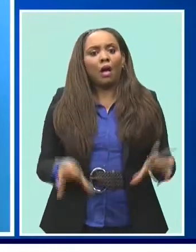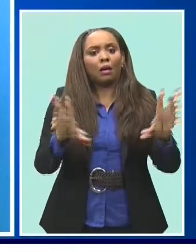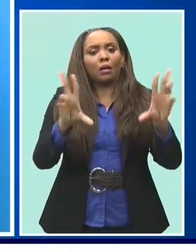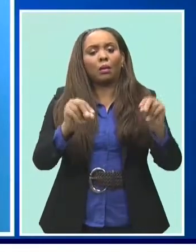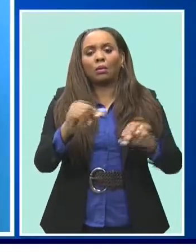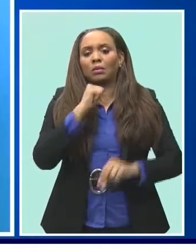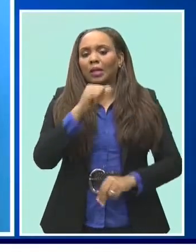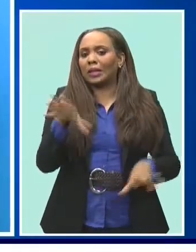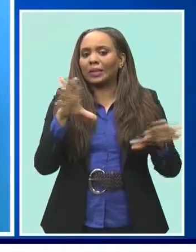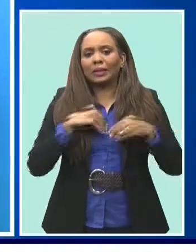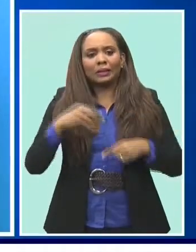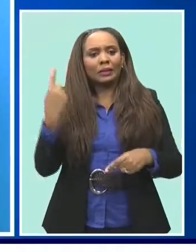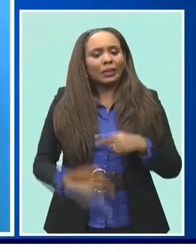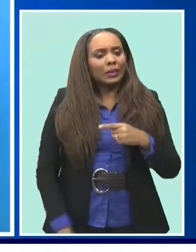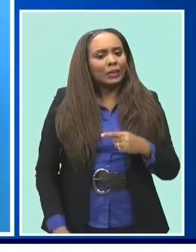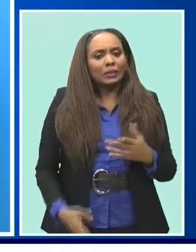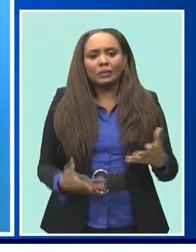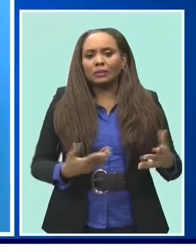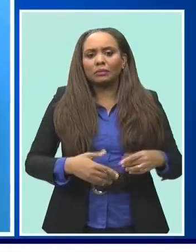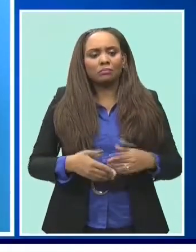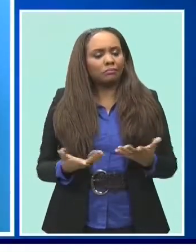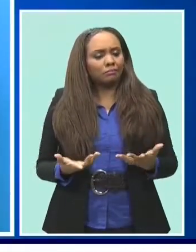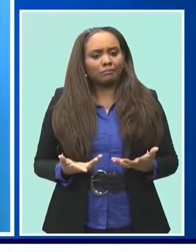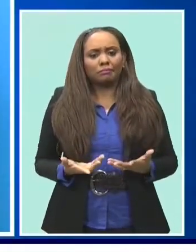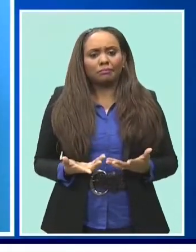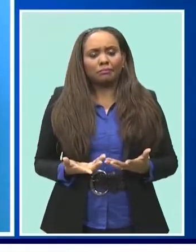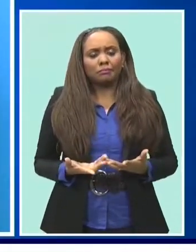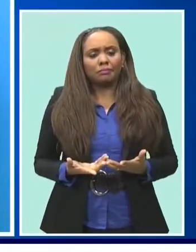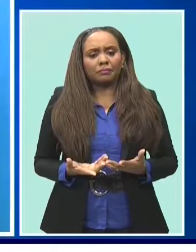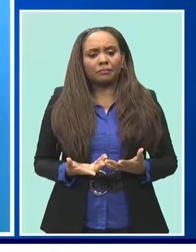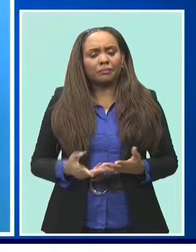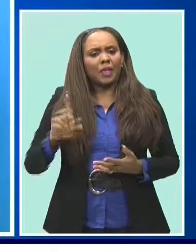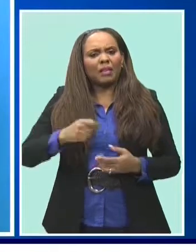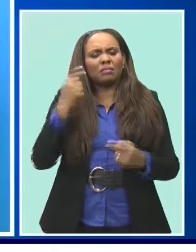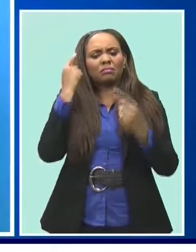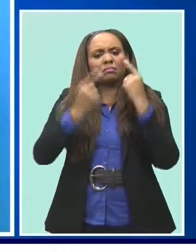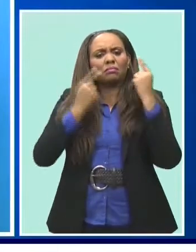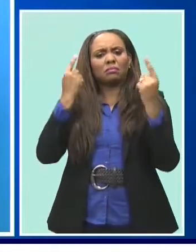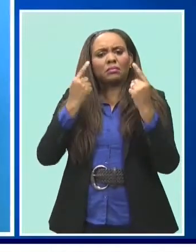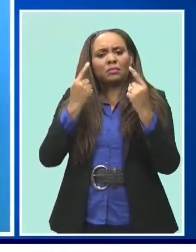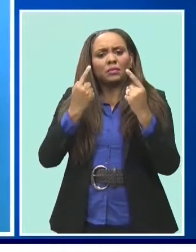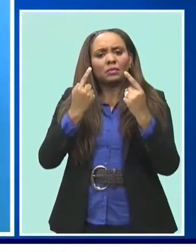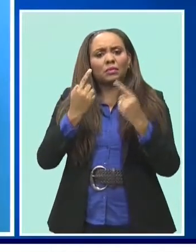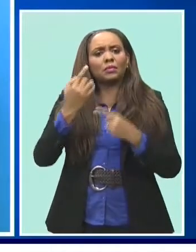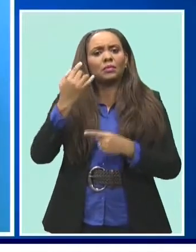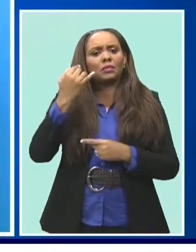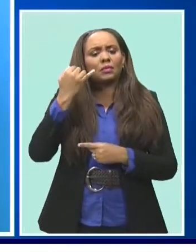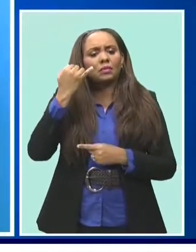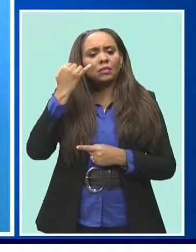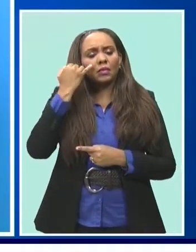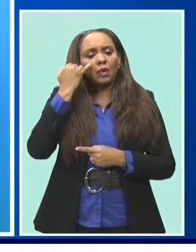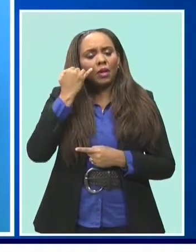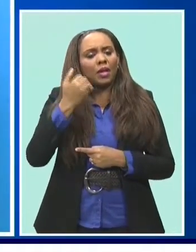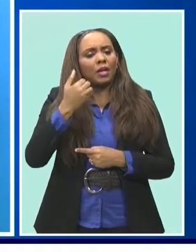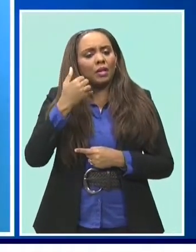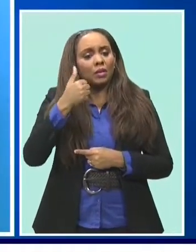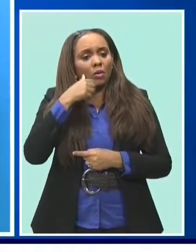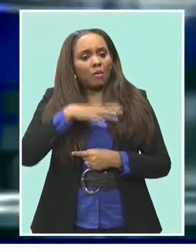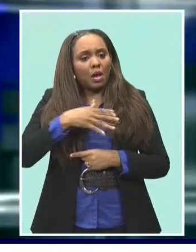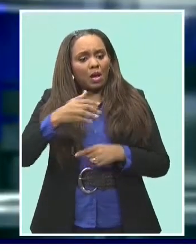we can deal with children and discipline them. And think of the fact that if she'd thrown that at an adult, where would she be